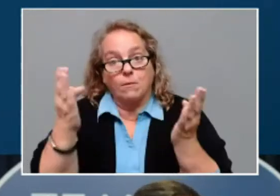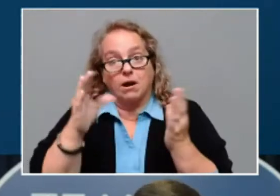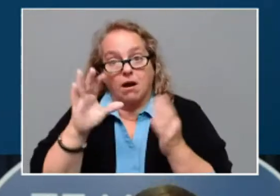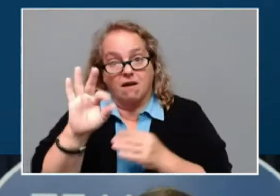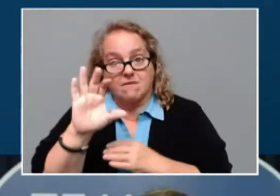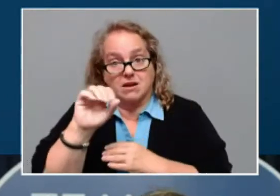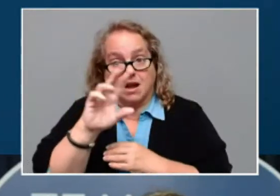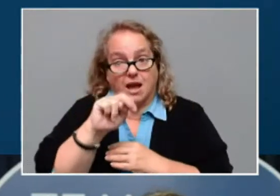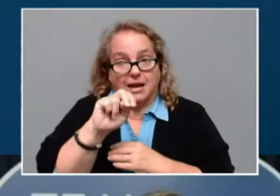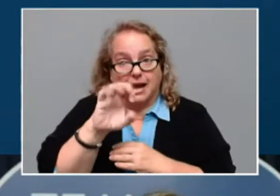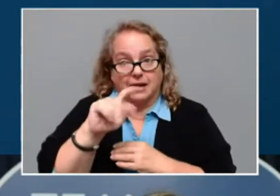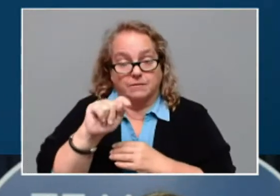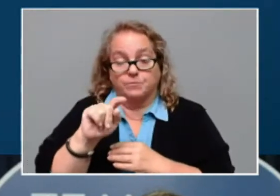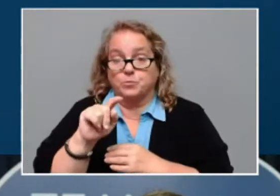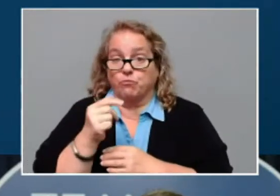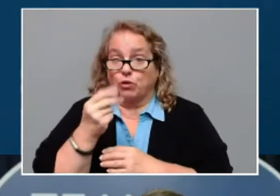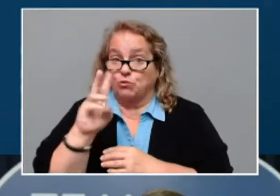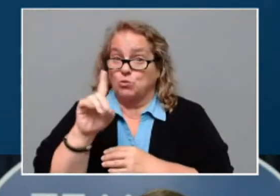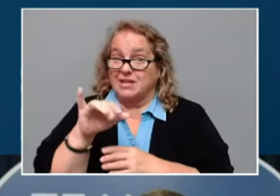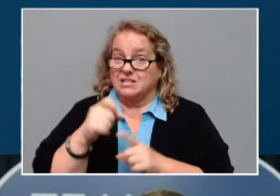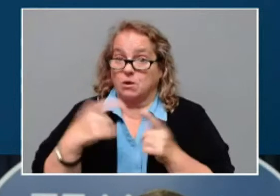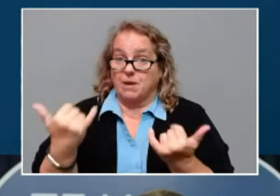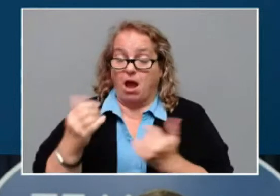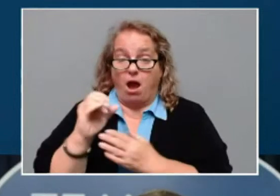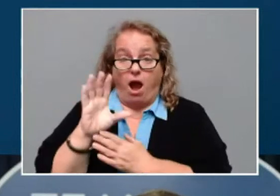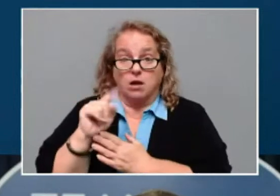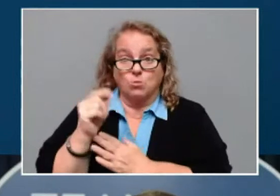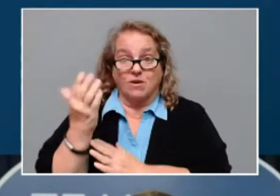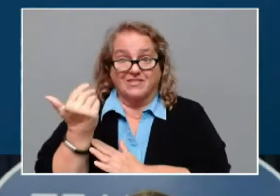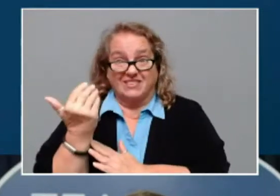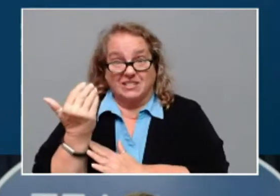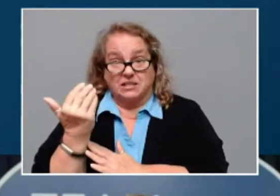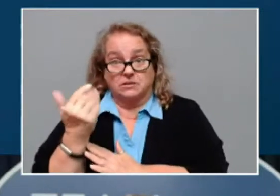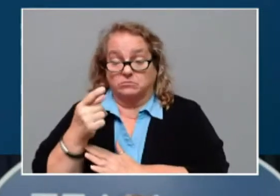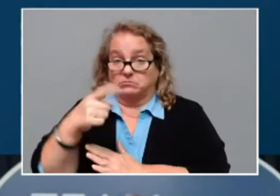October 15th, consumers will be able to head to